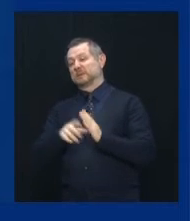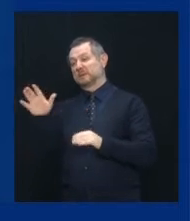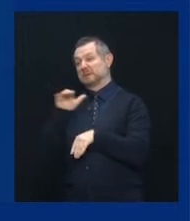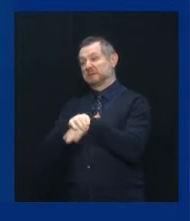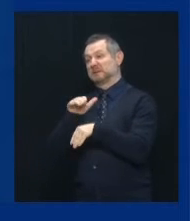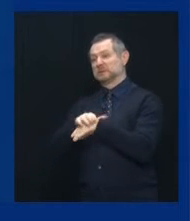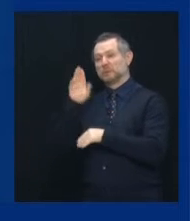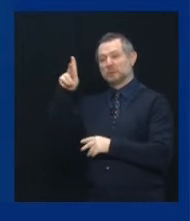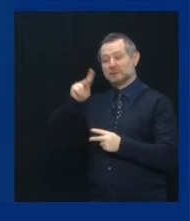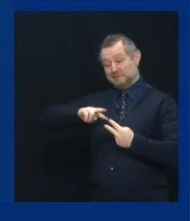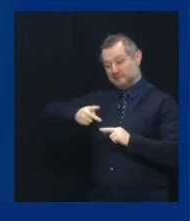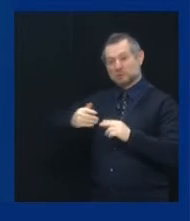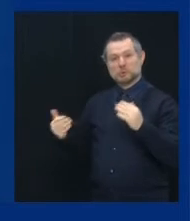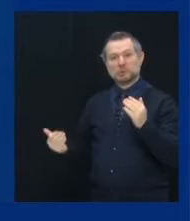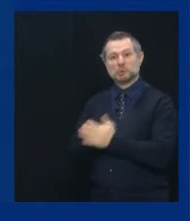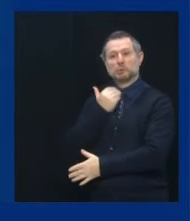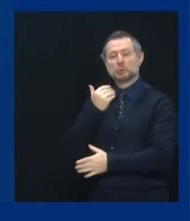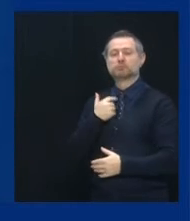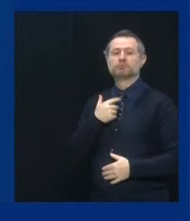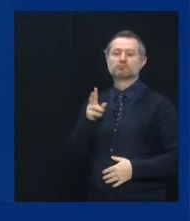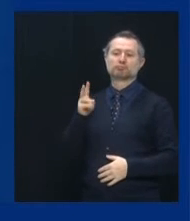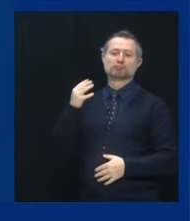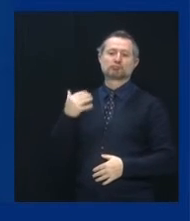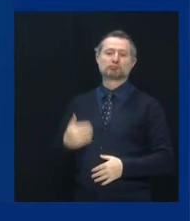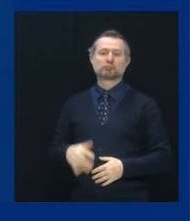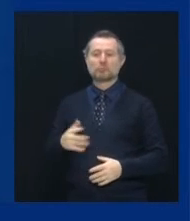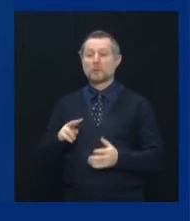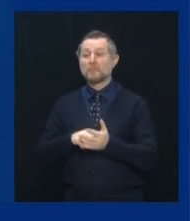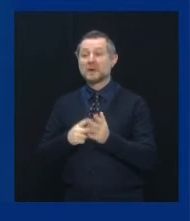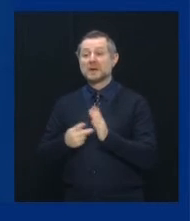greatly complicates this entire equation.